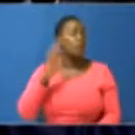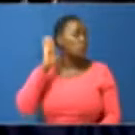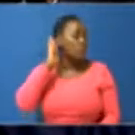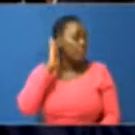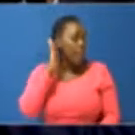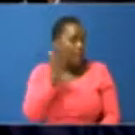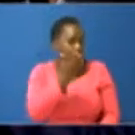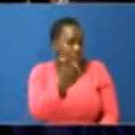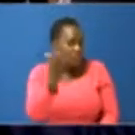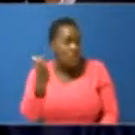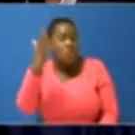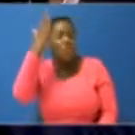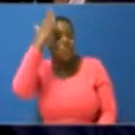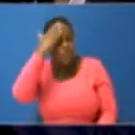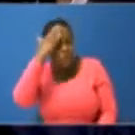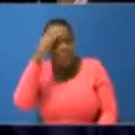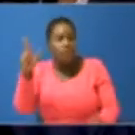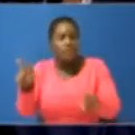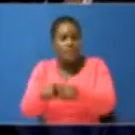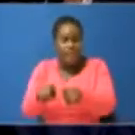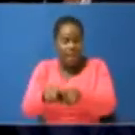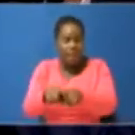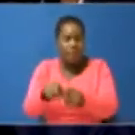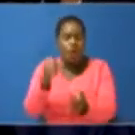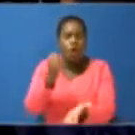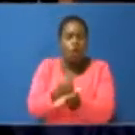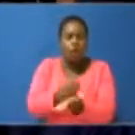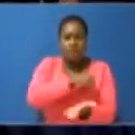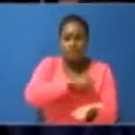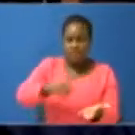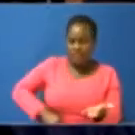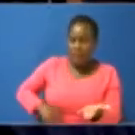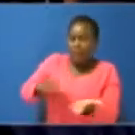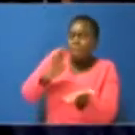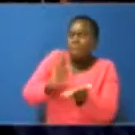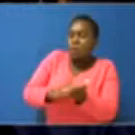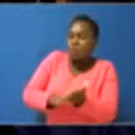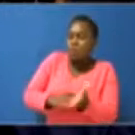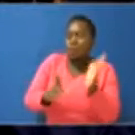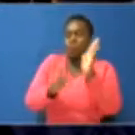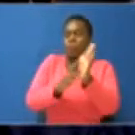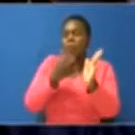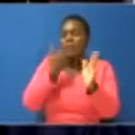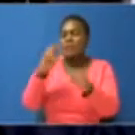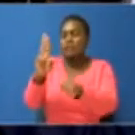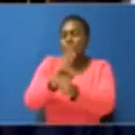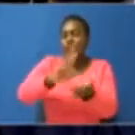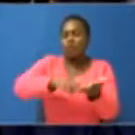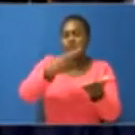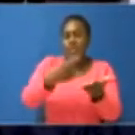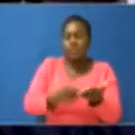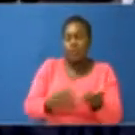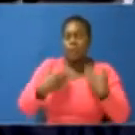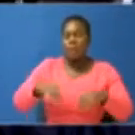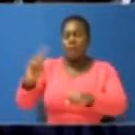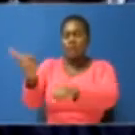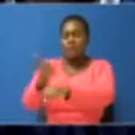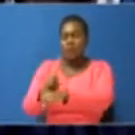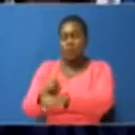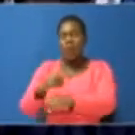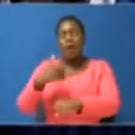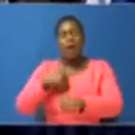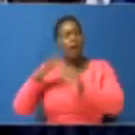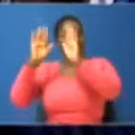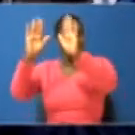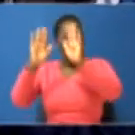from them and know as the office of the senator that what they're proposing represents the best use of the resources for the people of nairobi we have